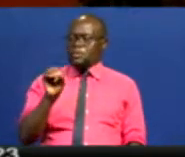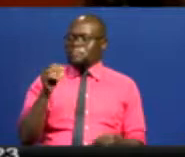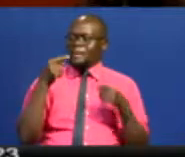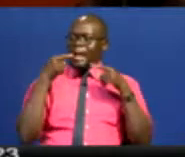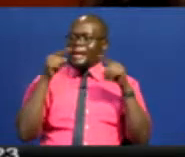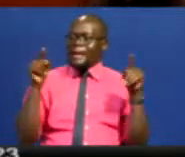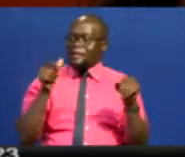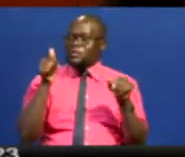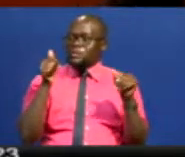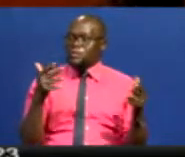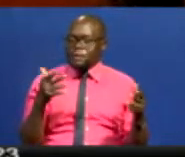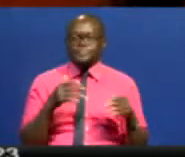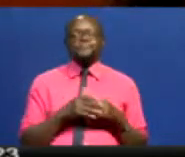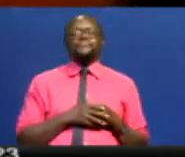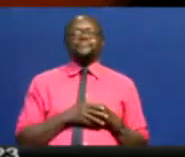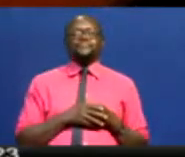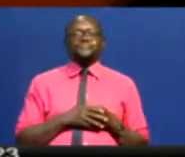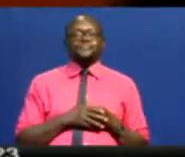which